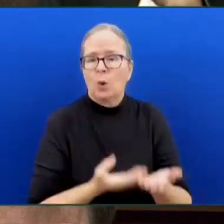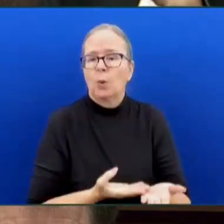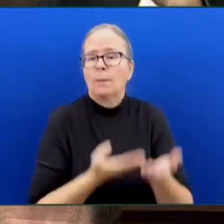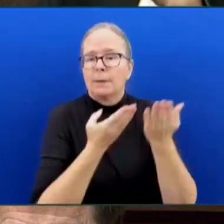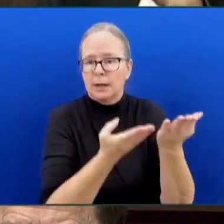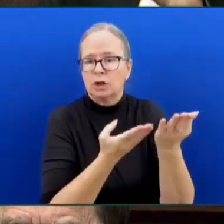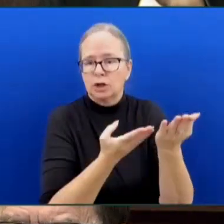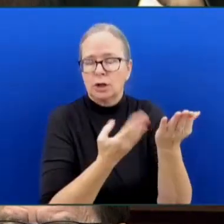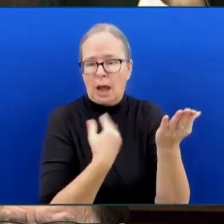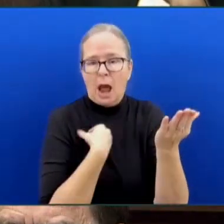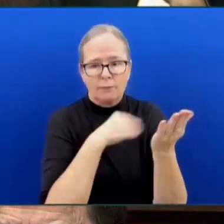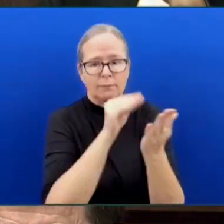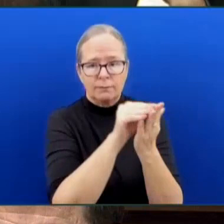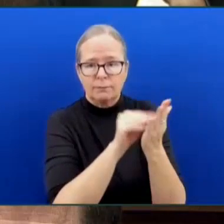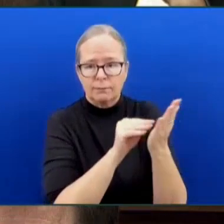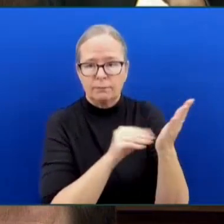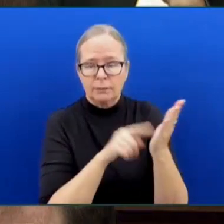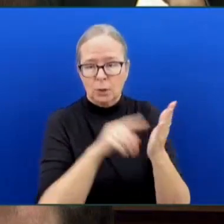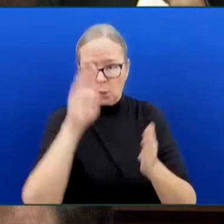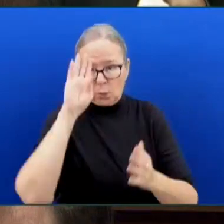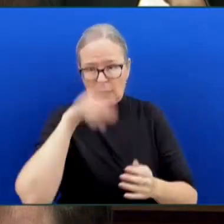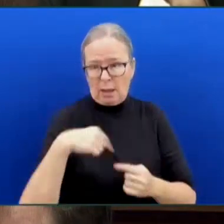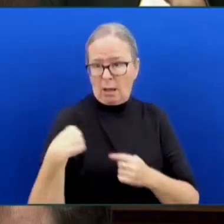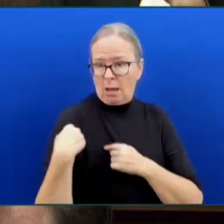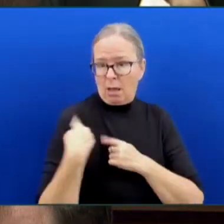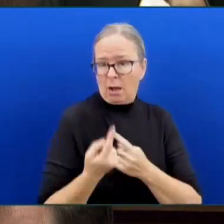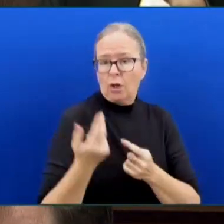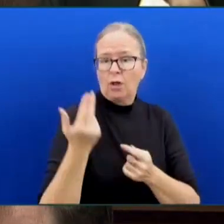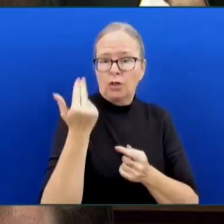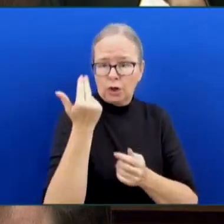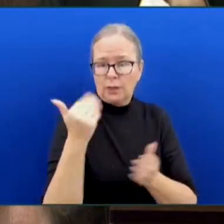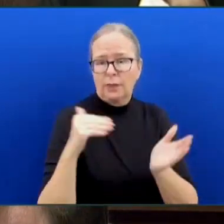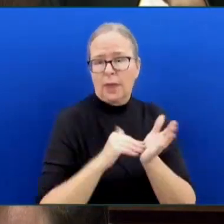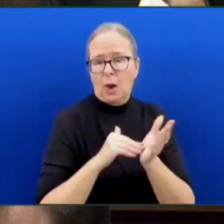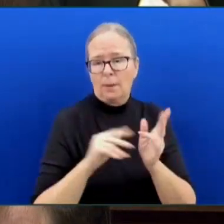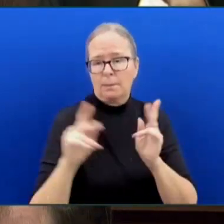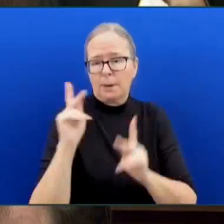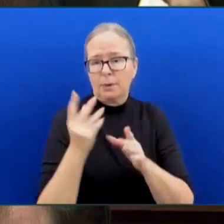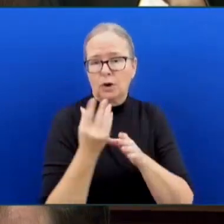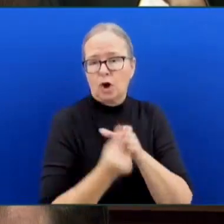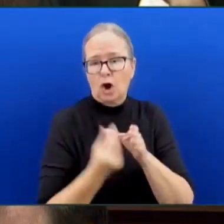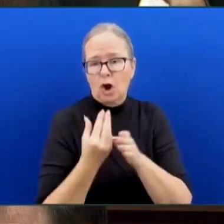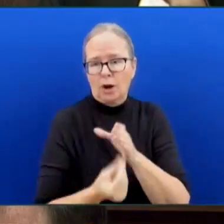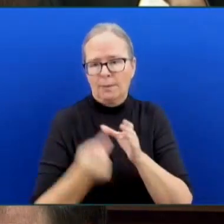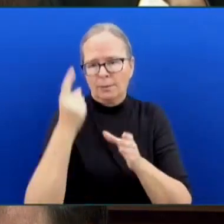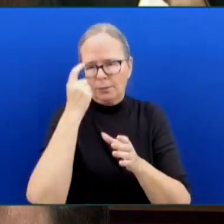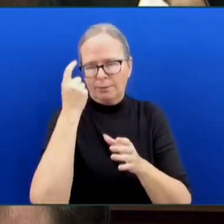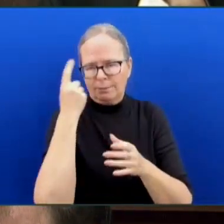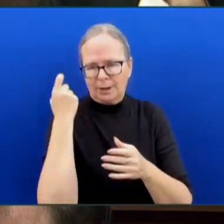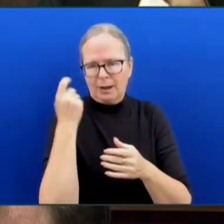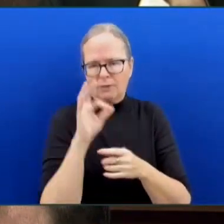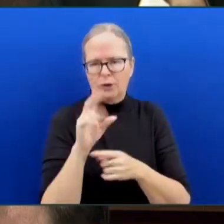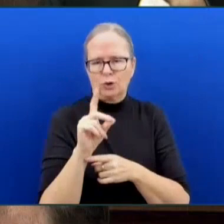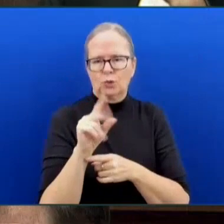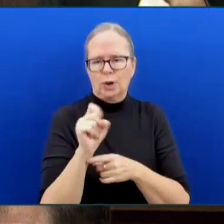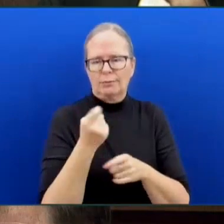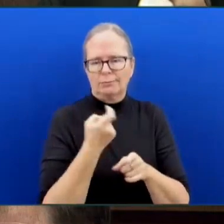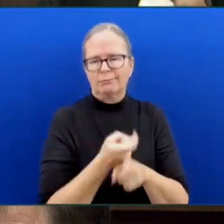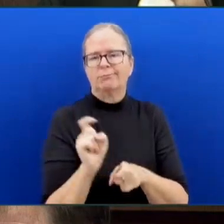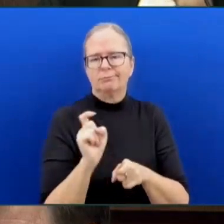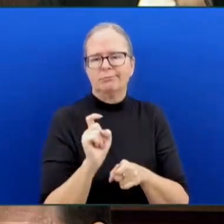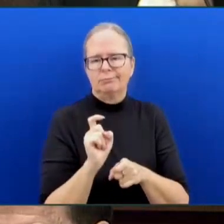province Member, from this issue, and again, I find it shameful that they're using the work of that committee for cheap